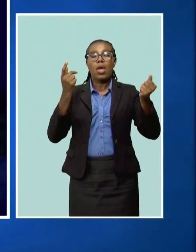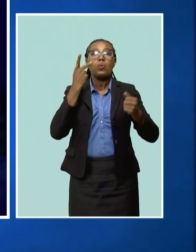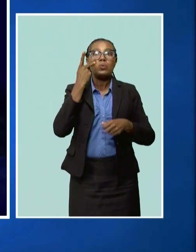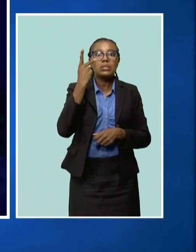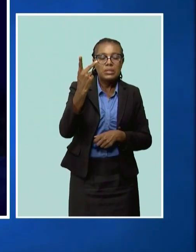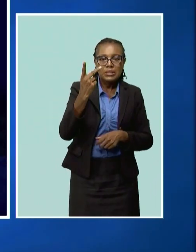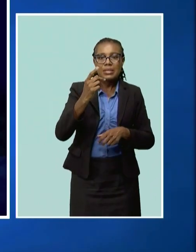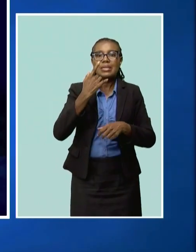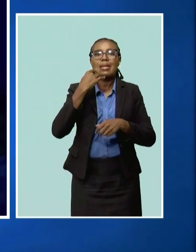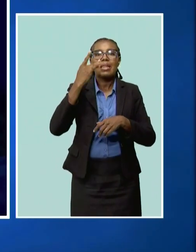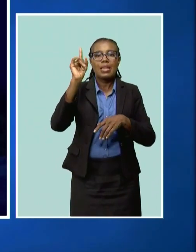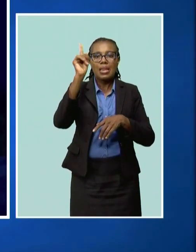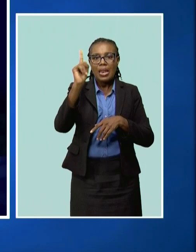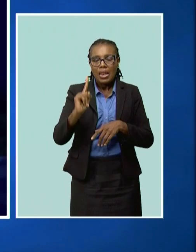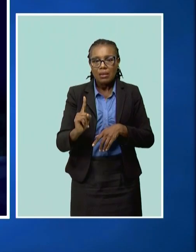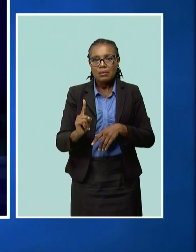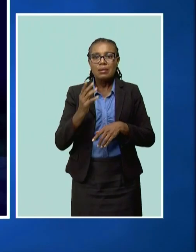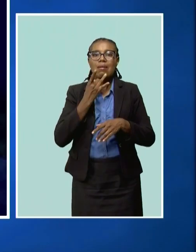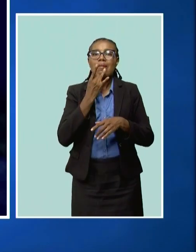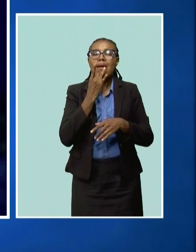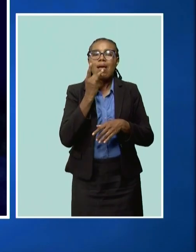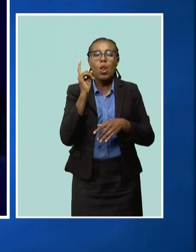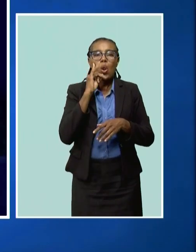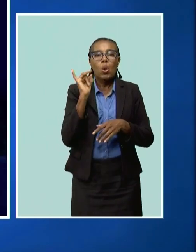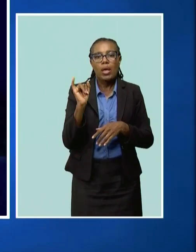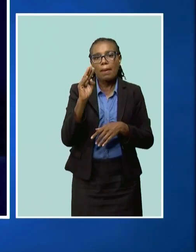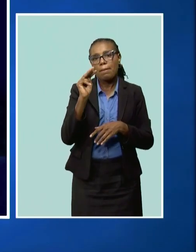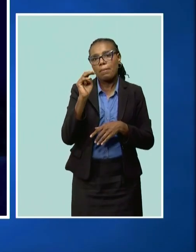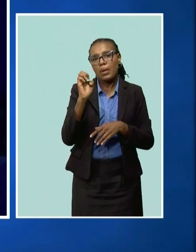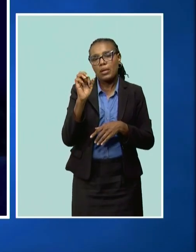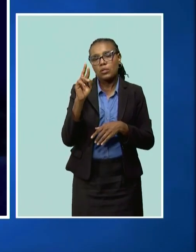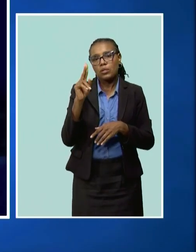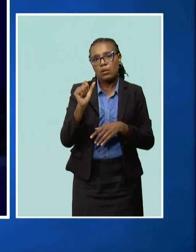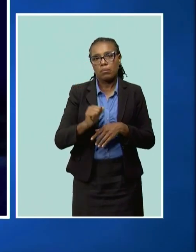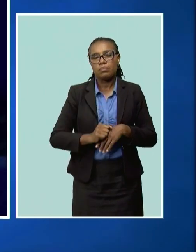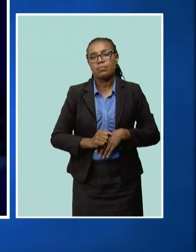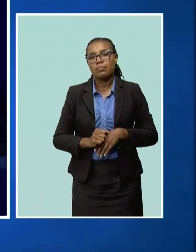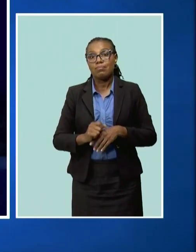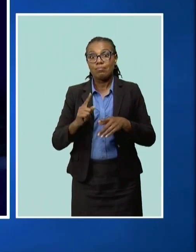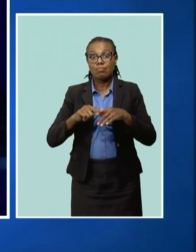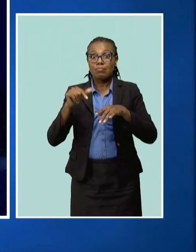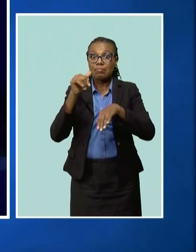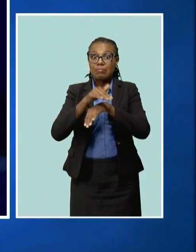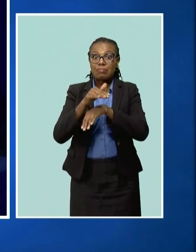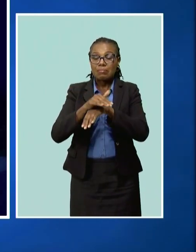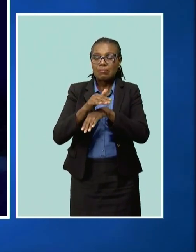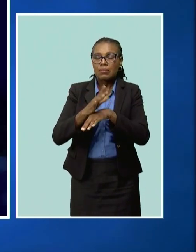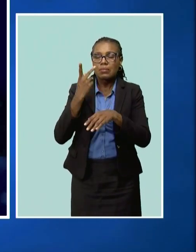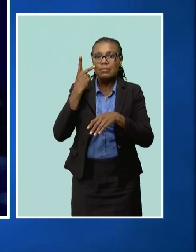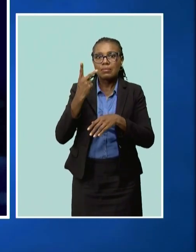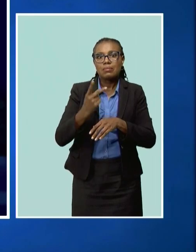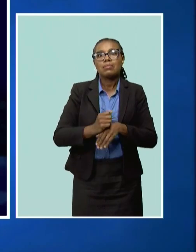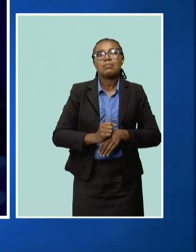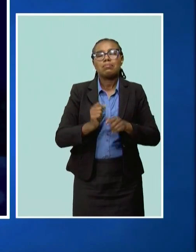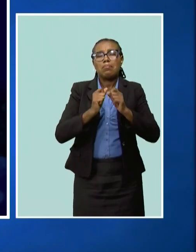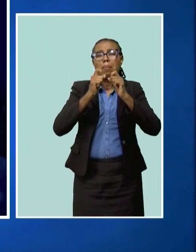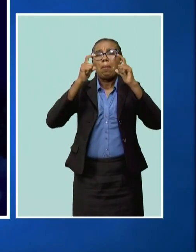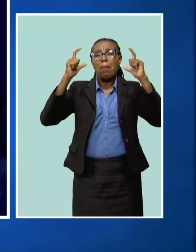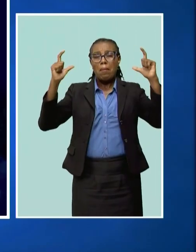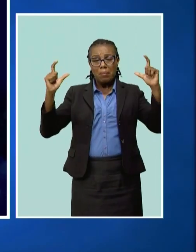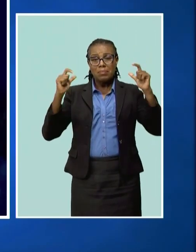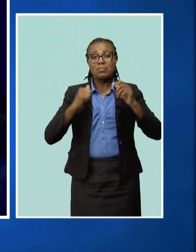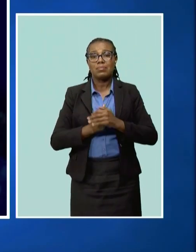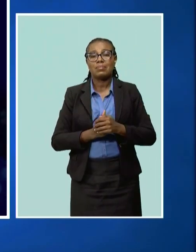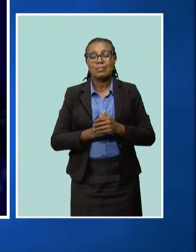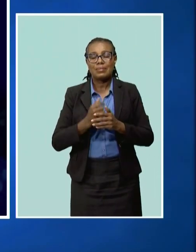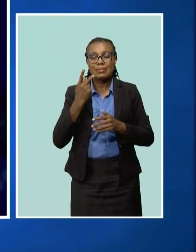meteor, right? So what happened last night? It just was a larger than normal fragment